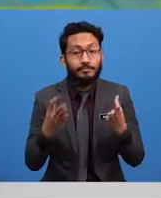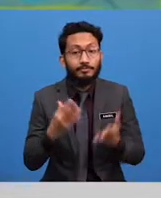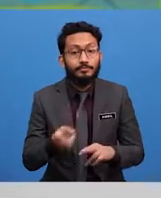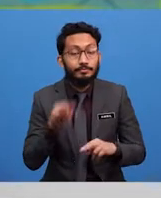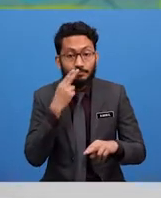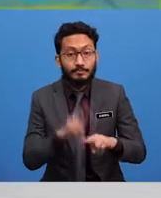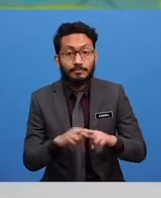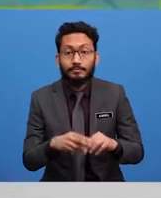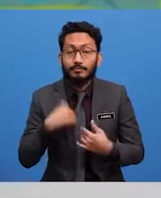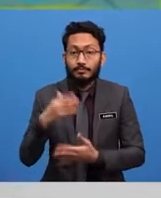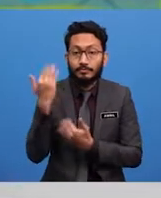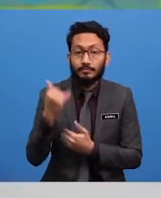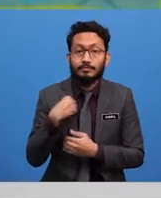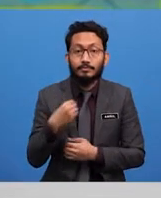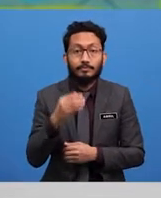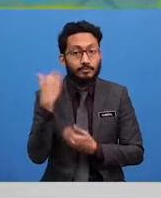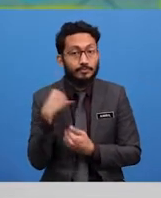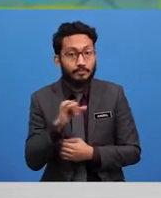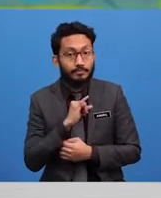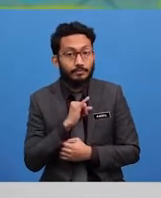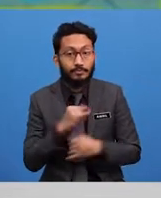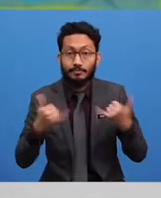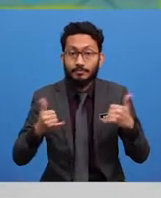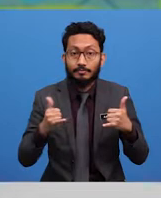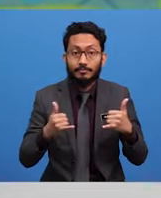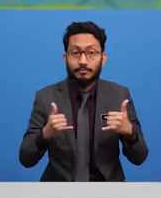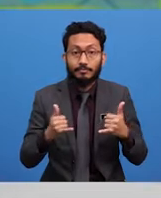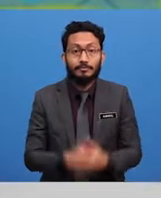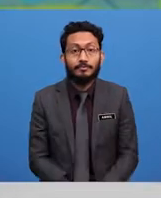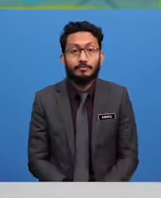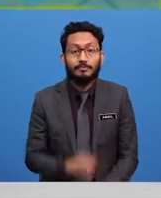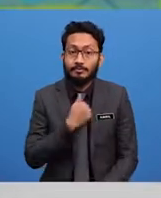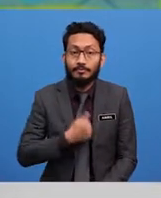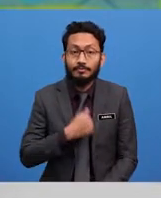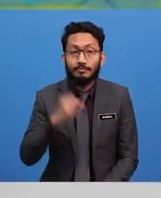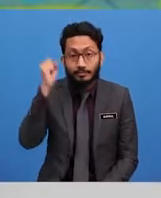Thank you, Gram Whiz. That's so much fun. I wish you let me play as well.